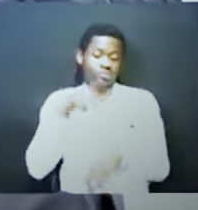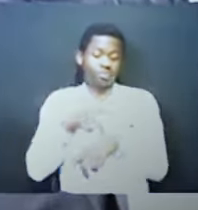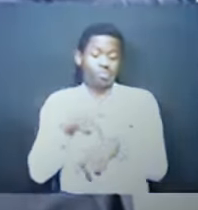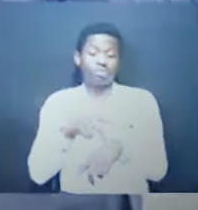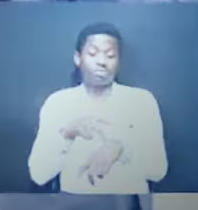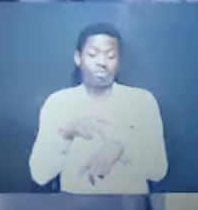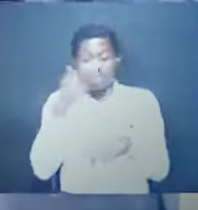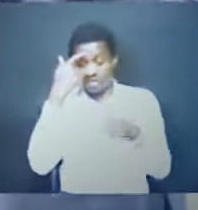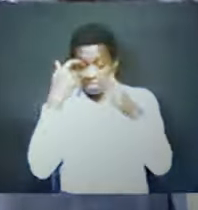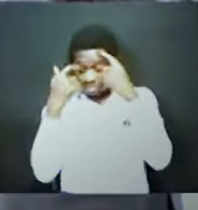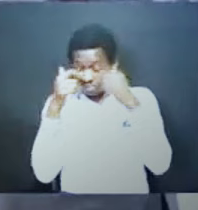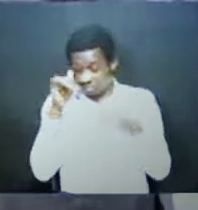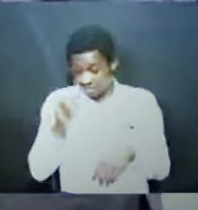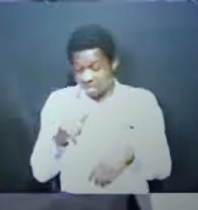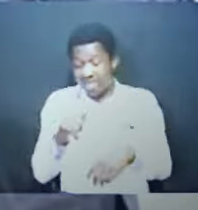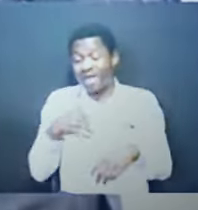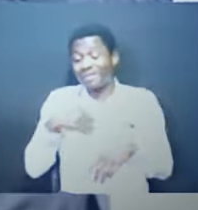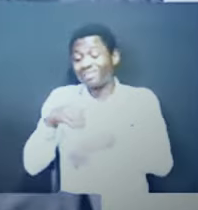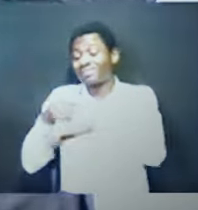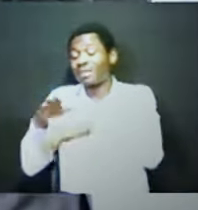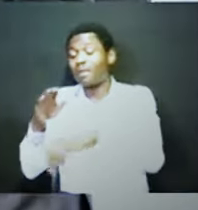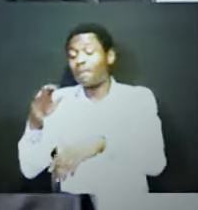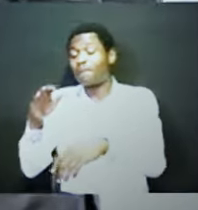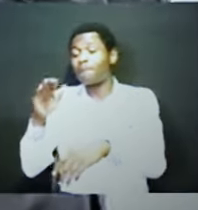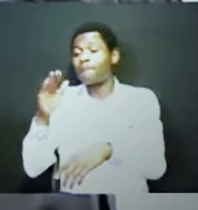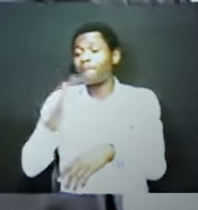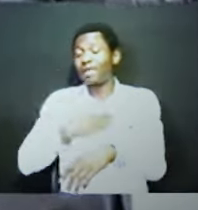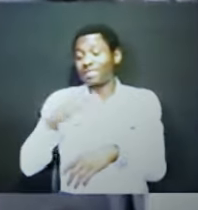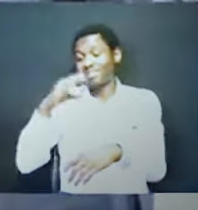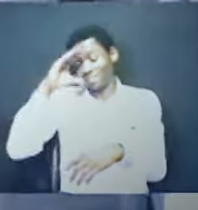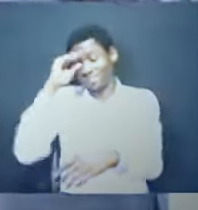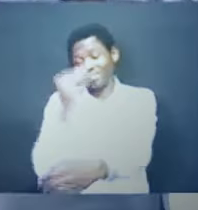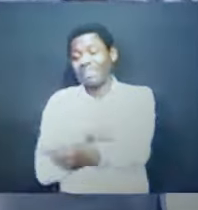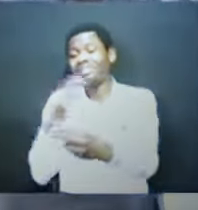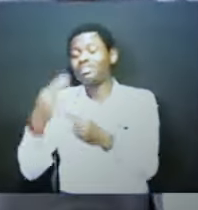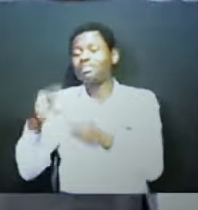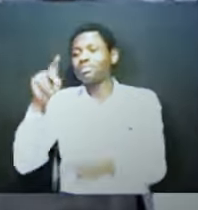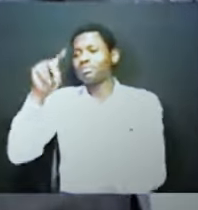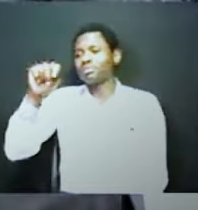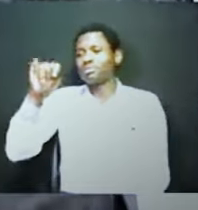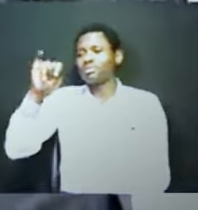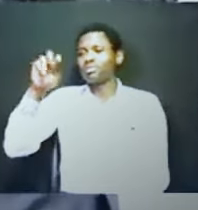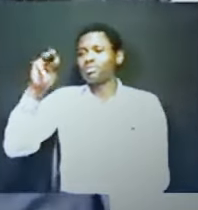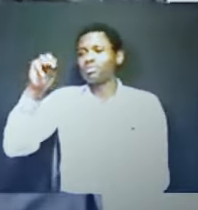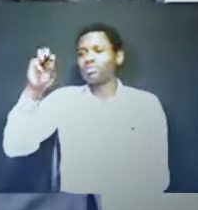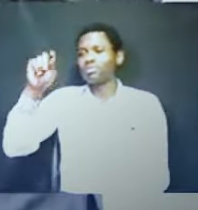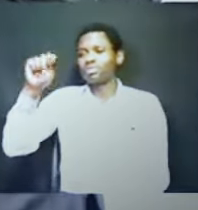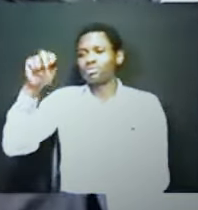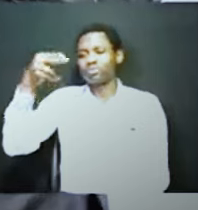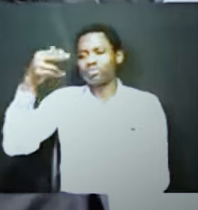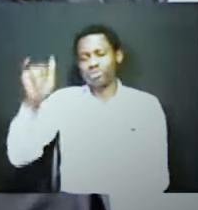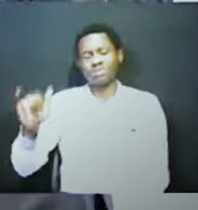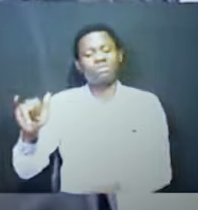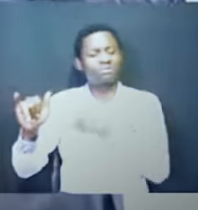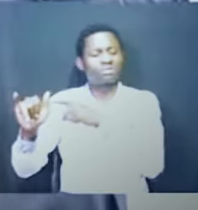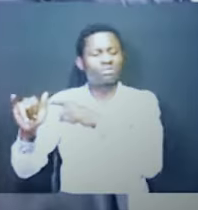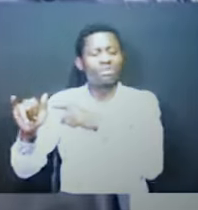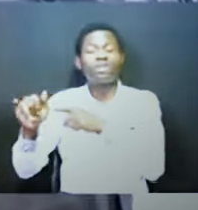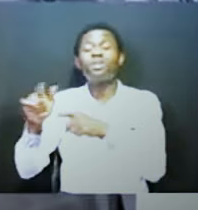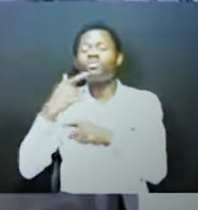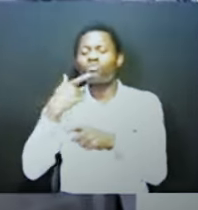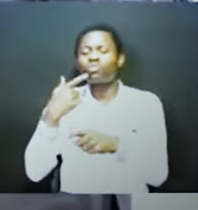love, who is faithful in the Lord. He will remind you of my way of life in Christ Jesus,